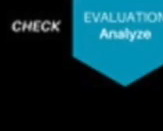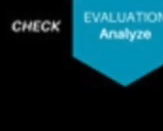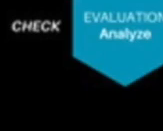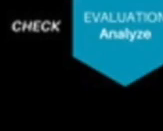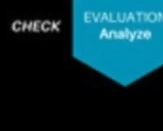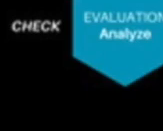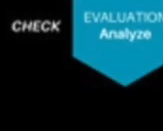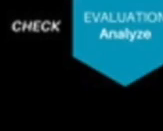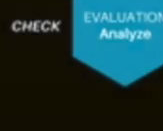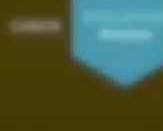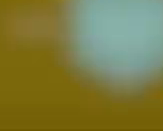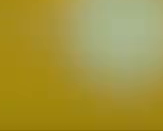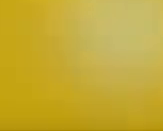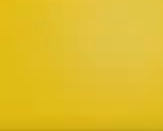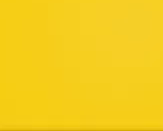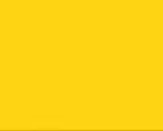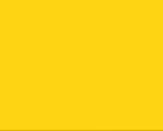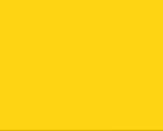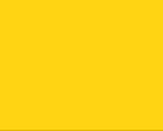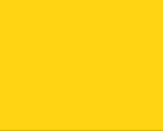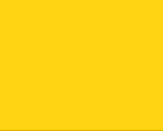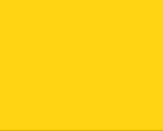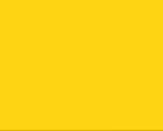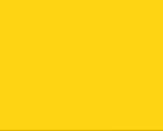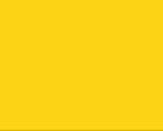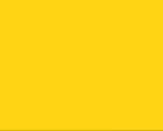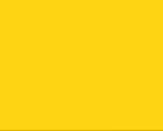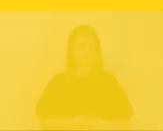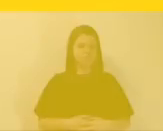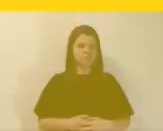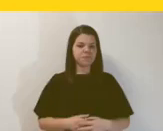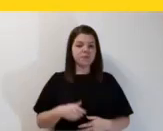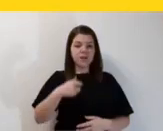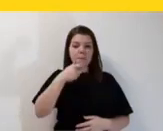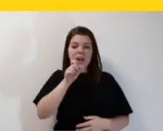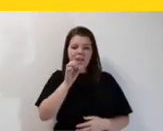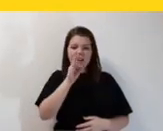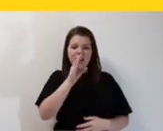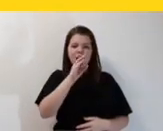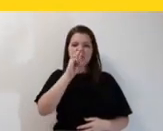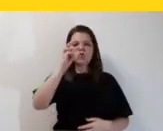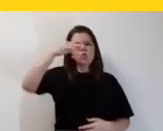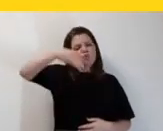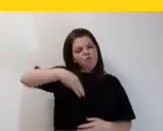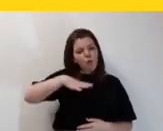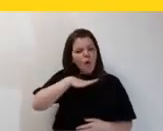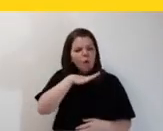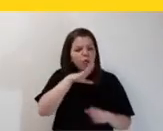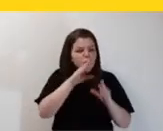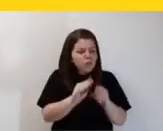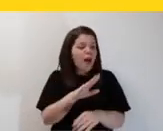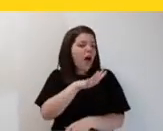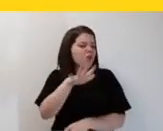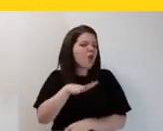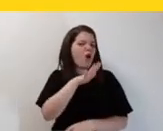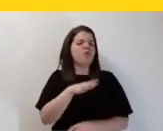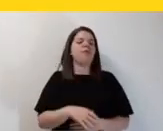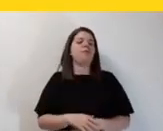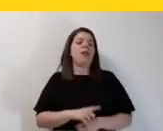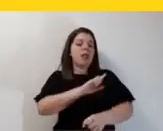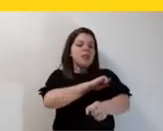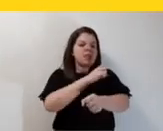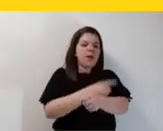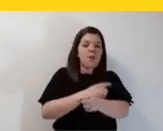one indicates it to us. Scrum is an interactive and incremental framework for